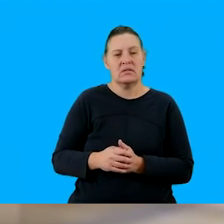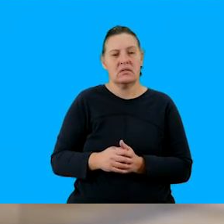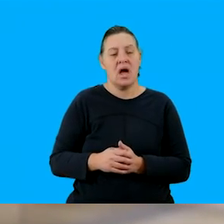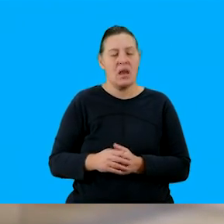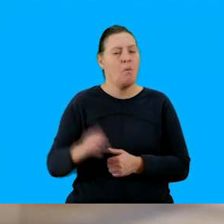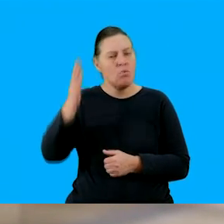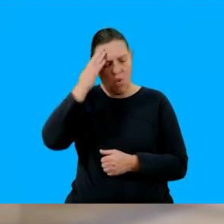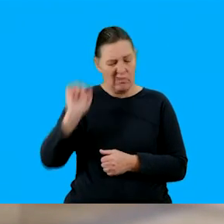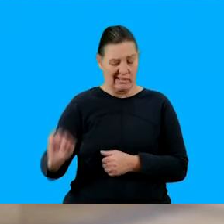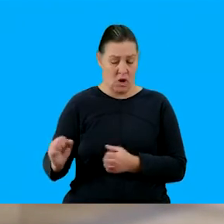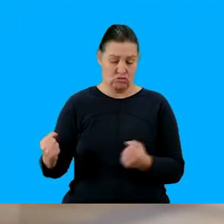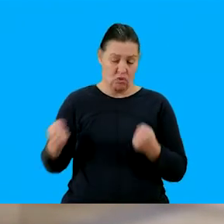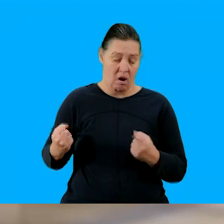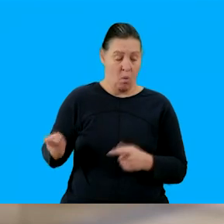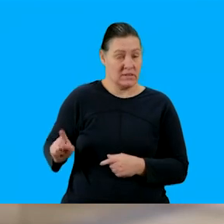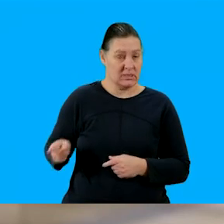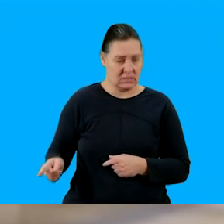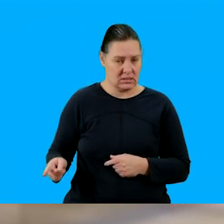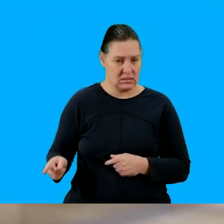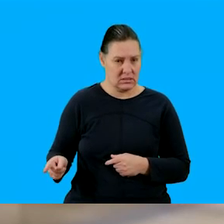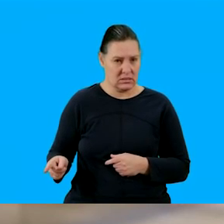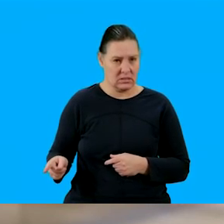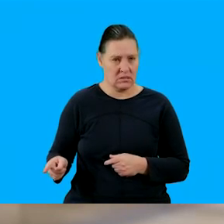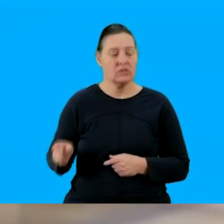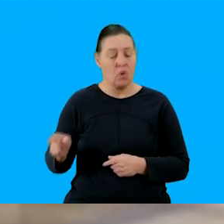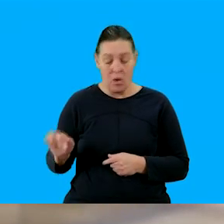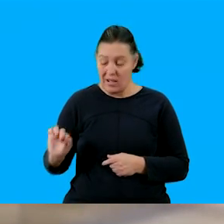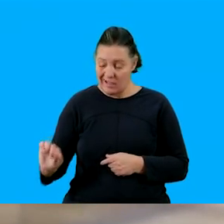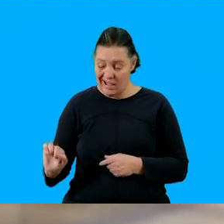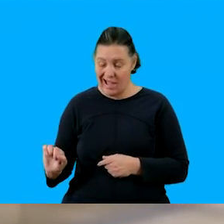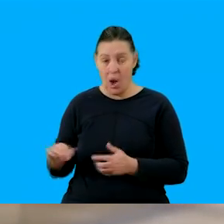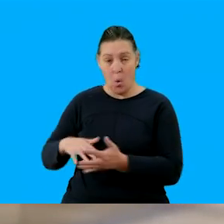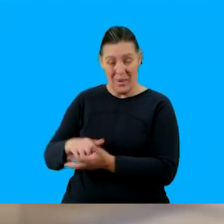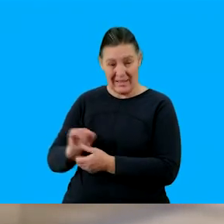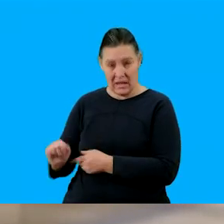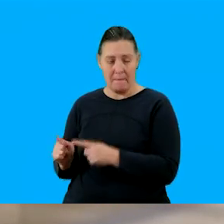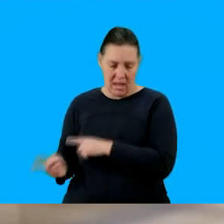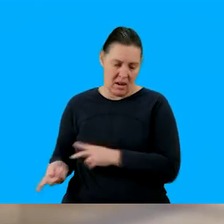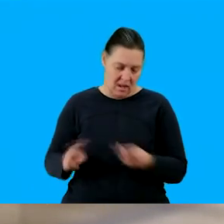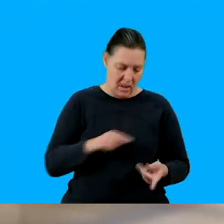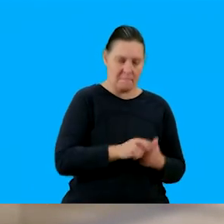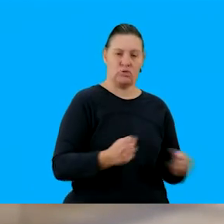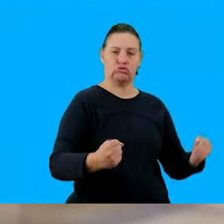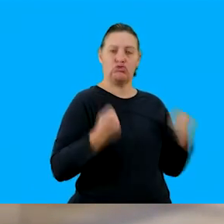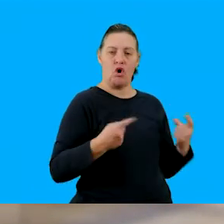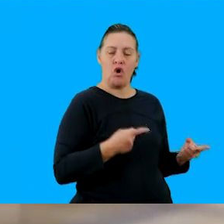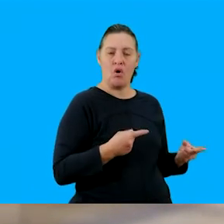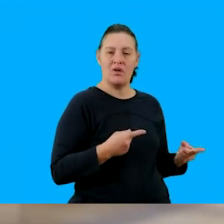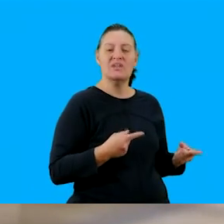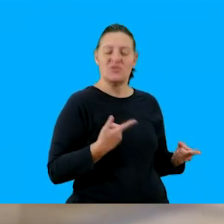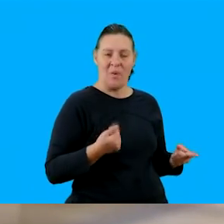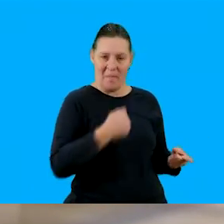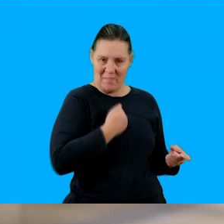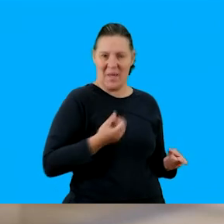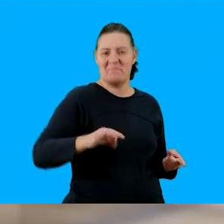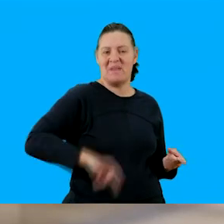Joe, and also know the strengths. Obviously, he would turn Joe's weaknesses to become his strengths in order to make sure